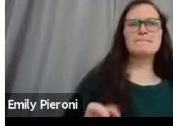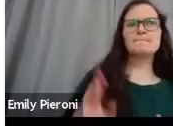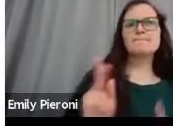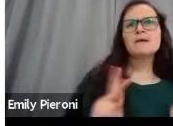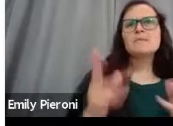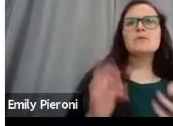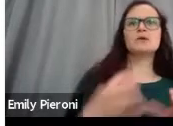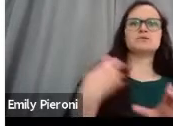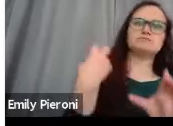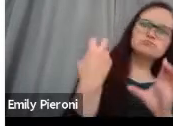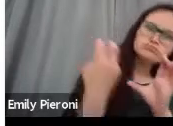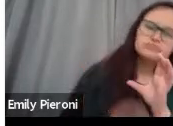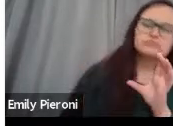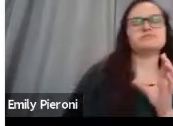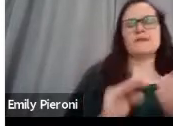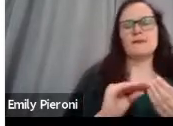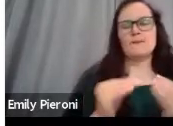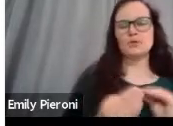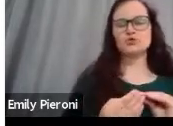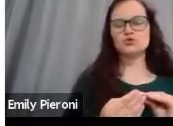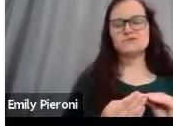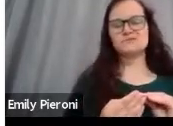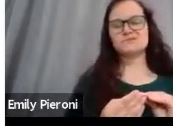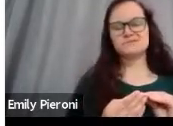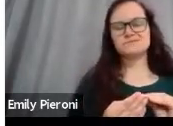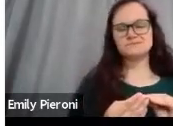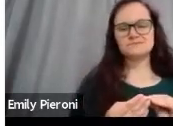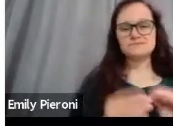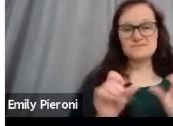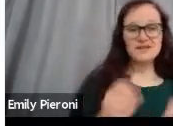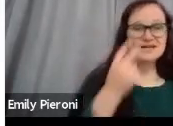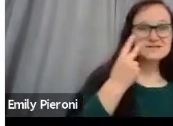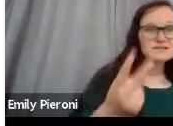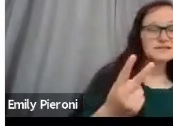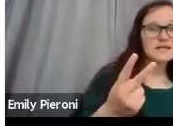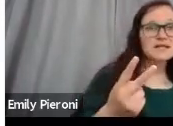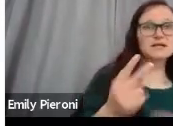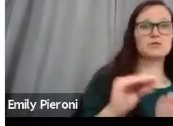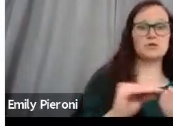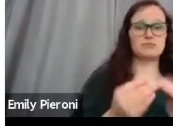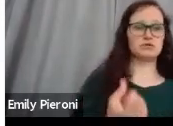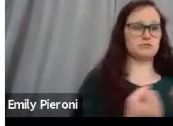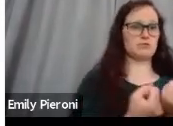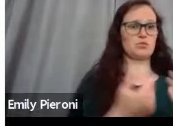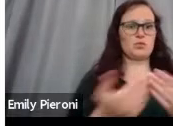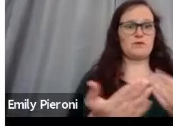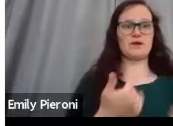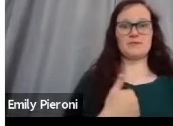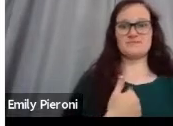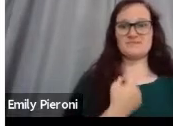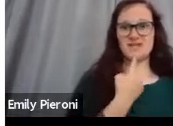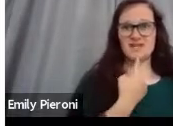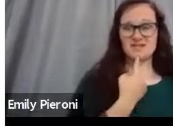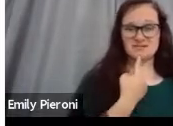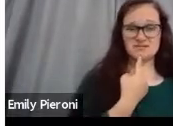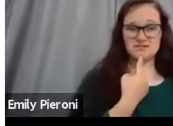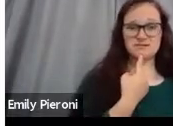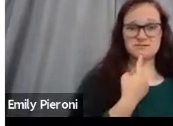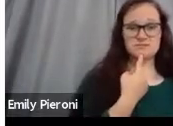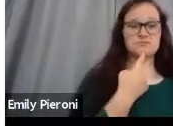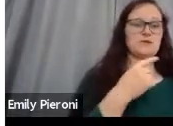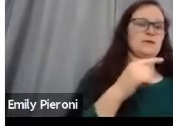deeper into. An issue can look at and see that your data supports what you're saying. Bar graphs, trend charts,